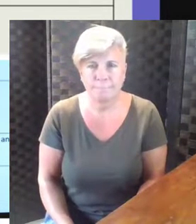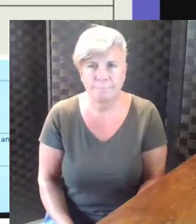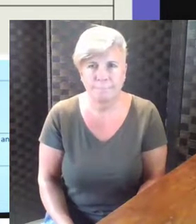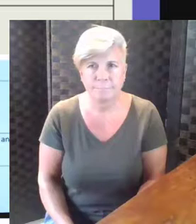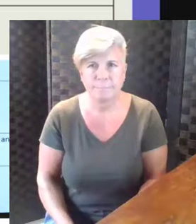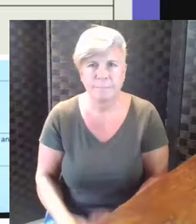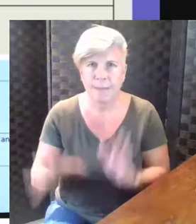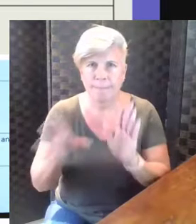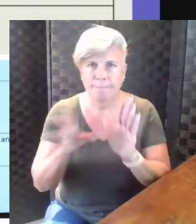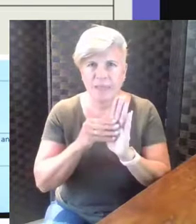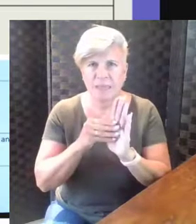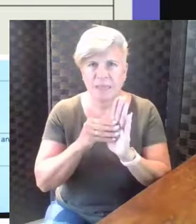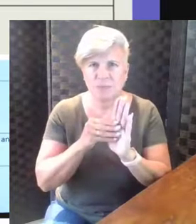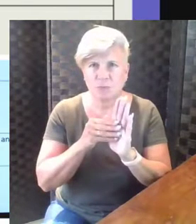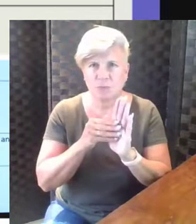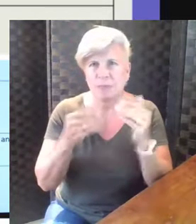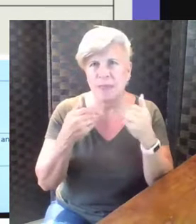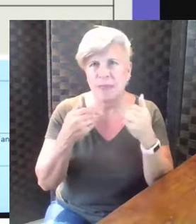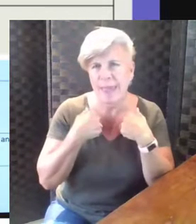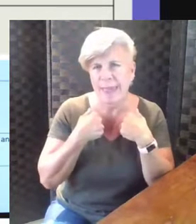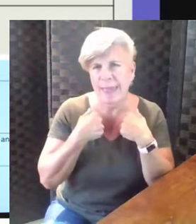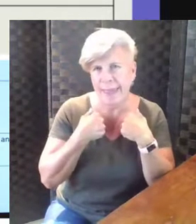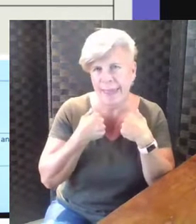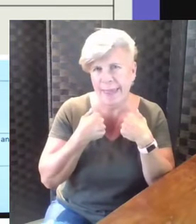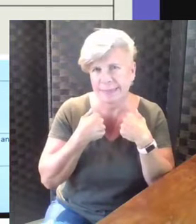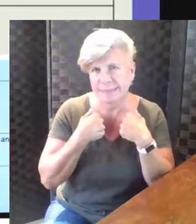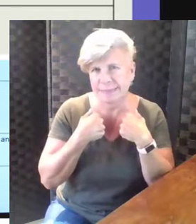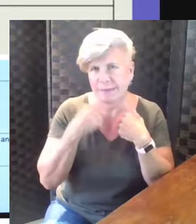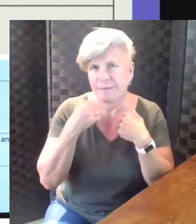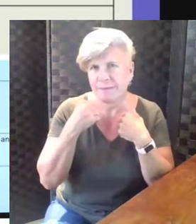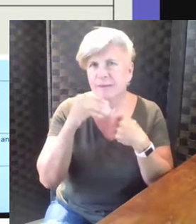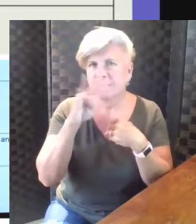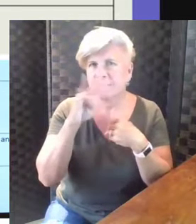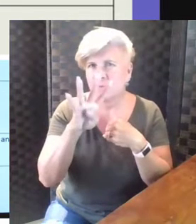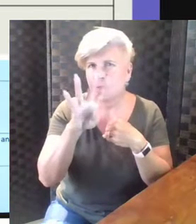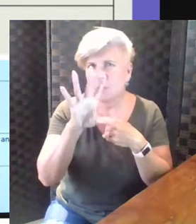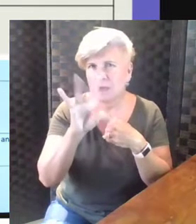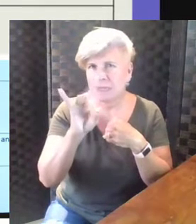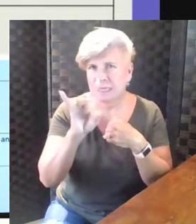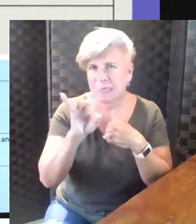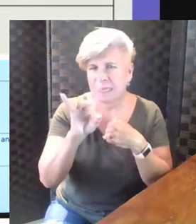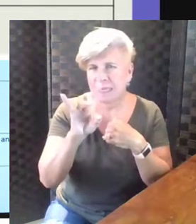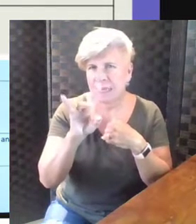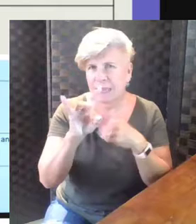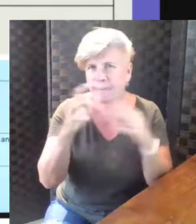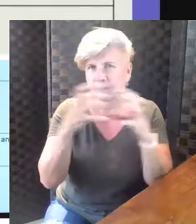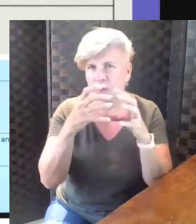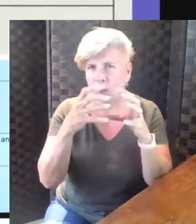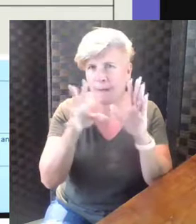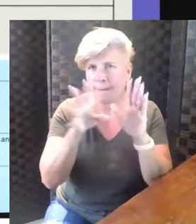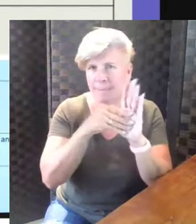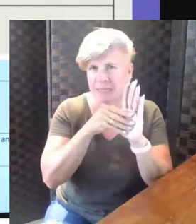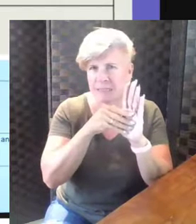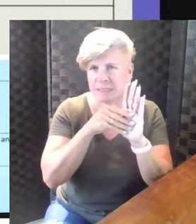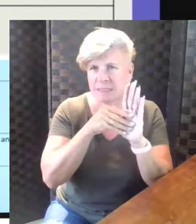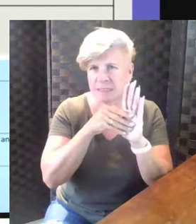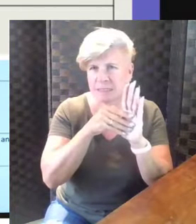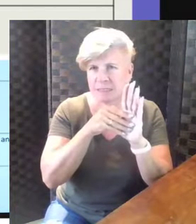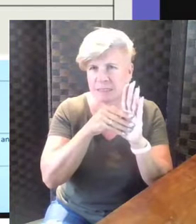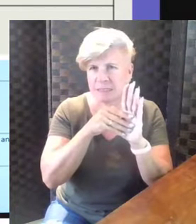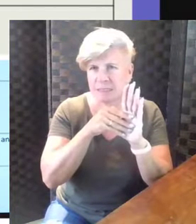The magnet room at the Children's Museum has a structure with 48 ball